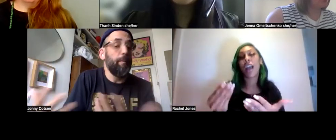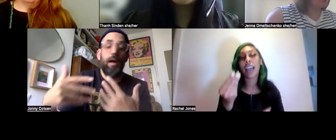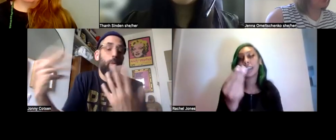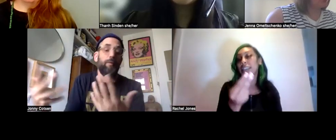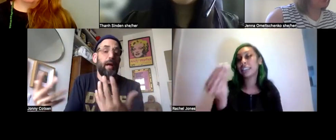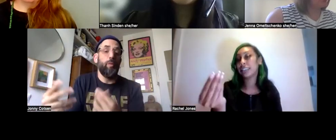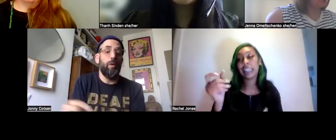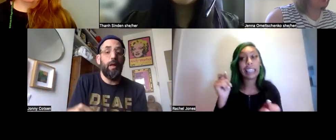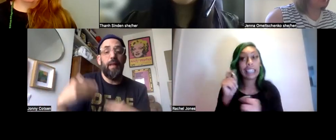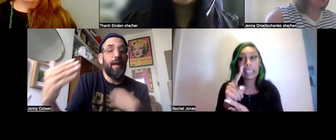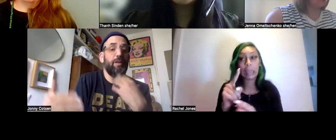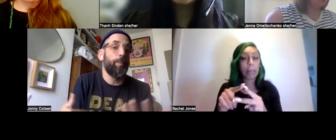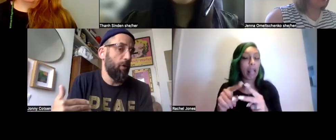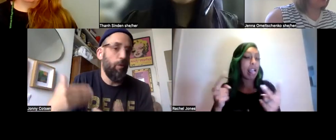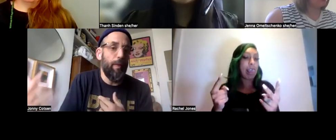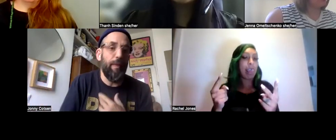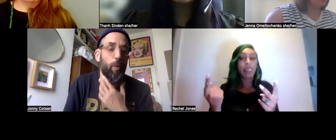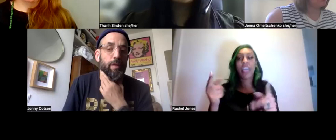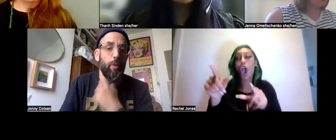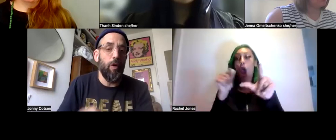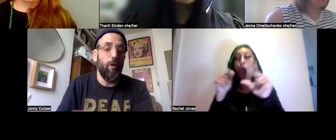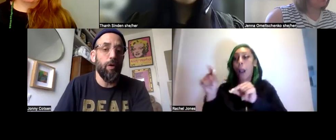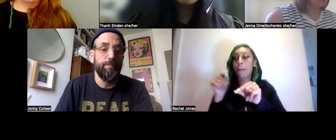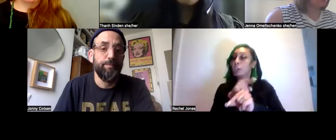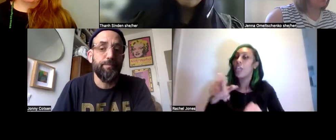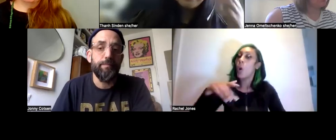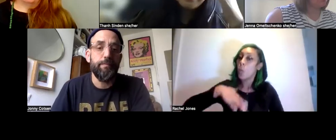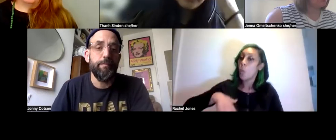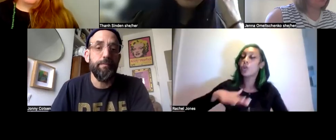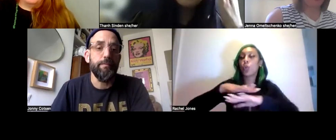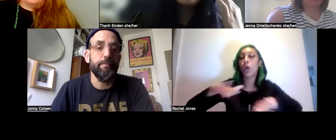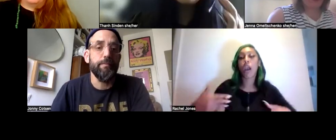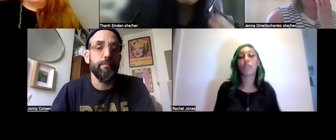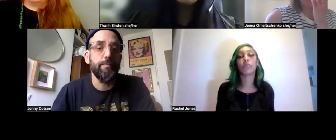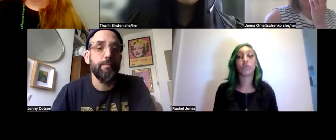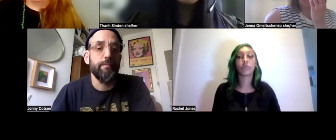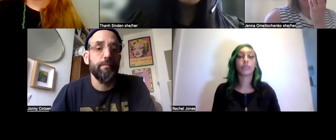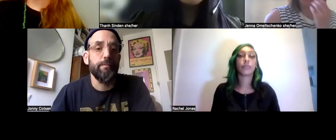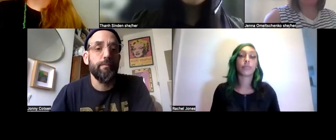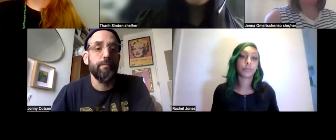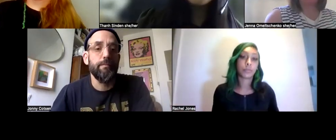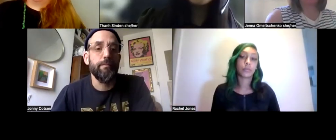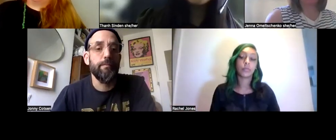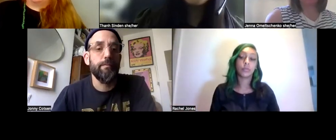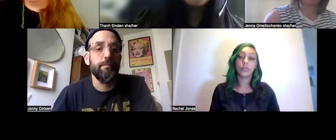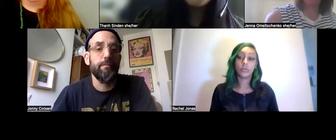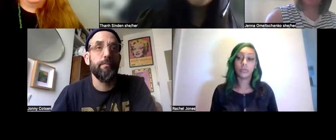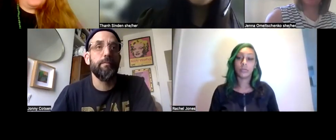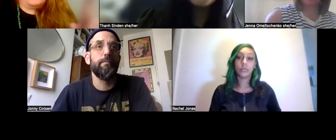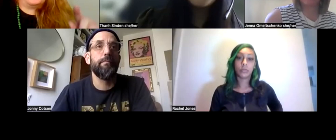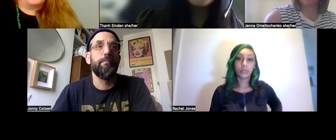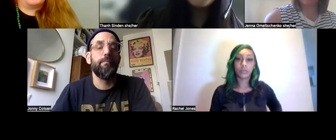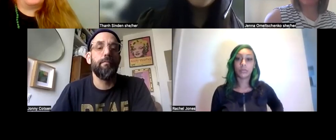in the email or whatever, how you're doing it, and then it's optional whether they want to do it or not. And I think I was talking